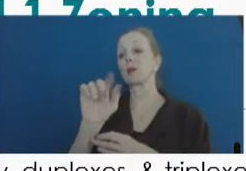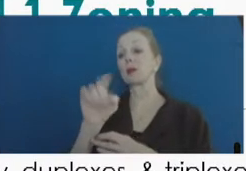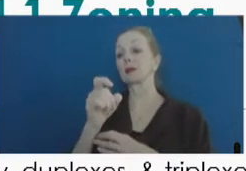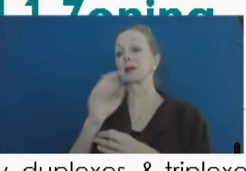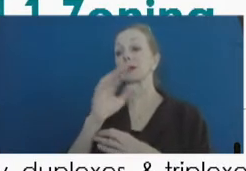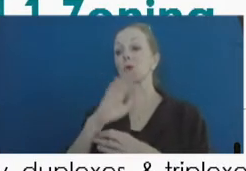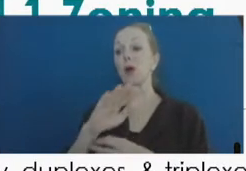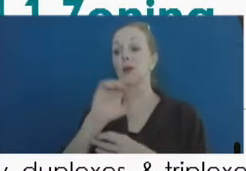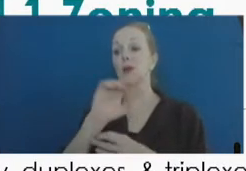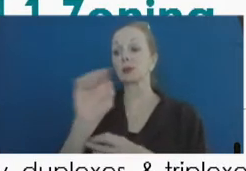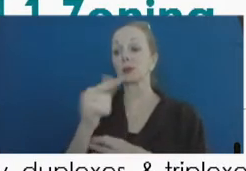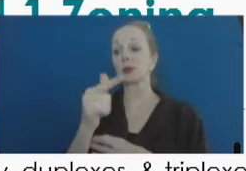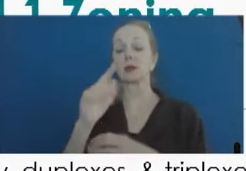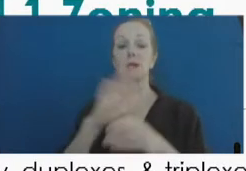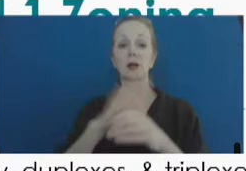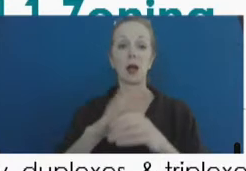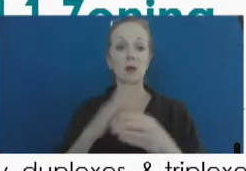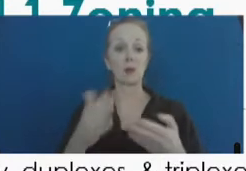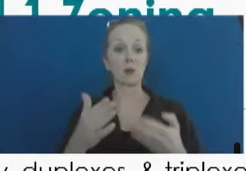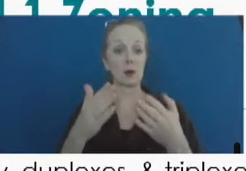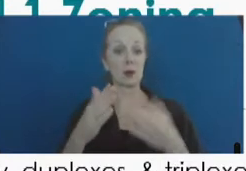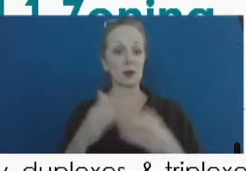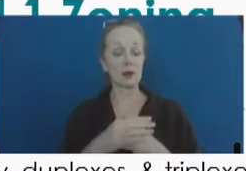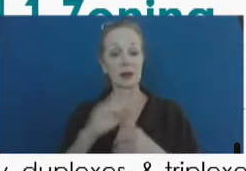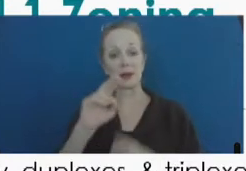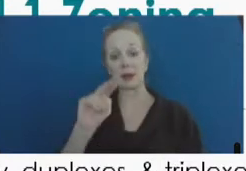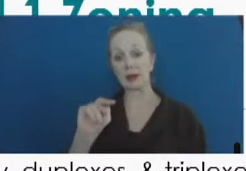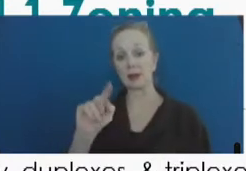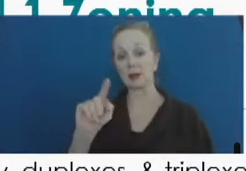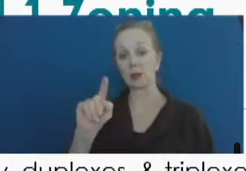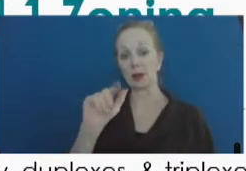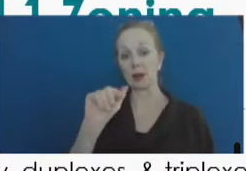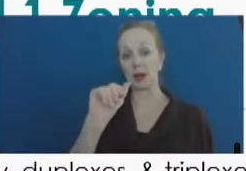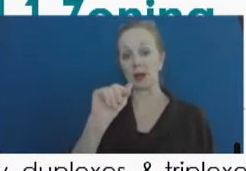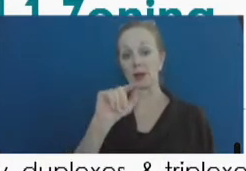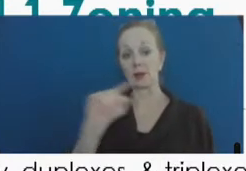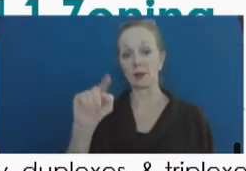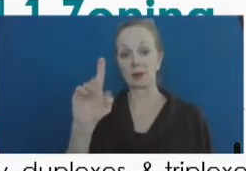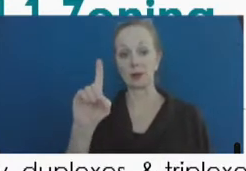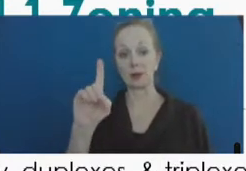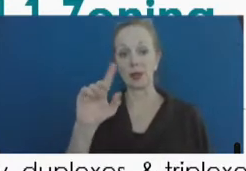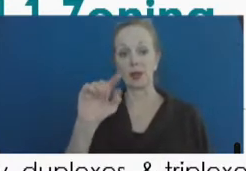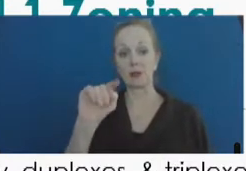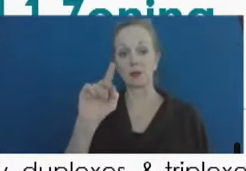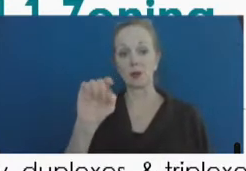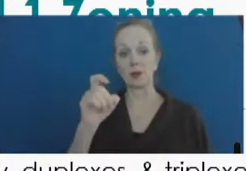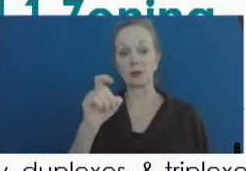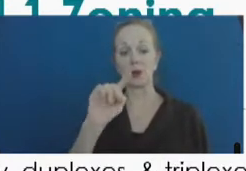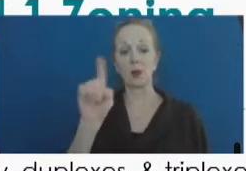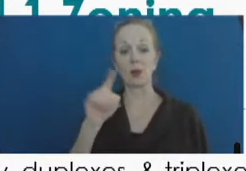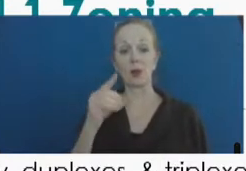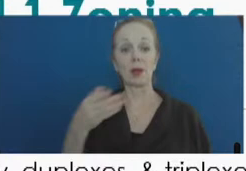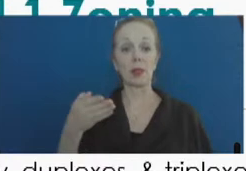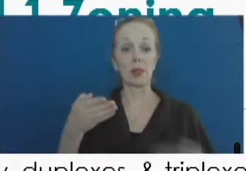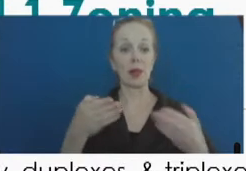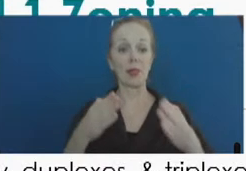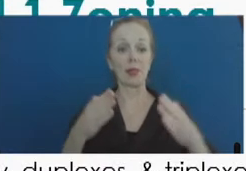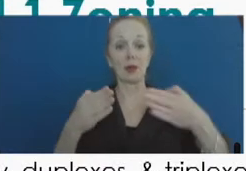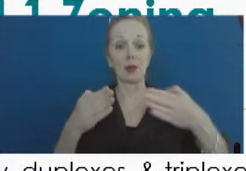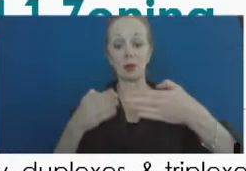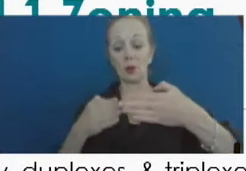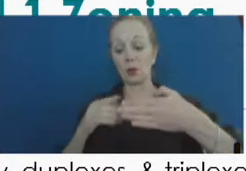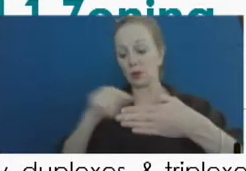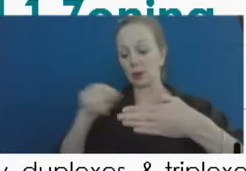so what I'm proposing is that in one A through D, that triplexes are only allowed on corners, and that in E and F,